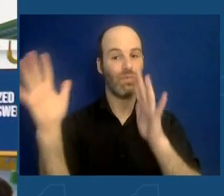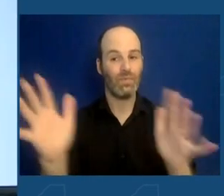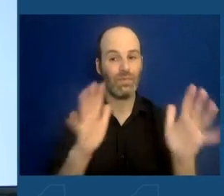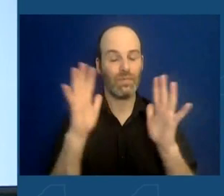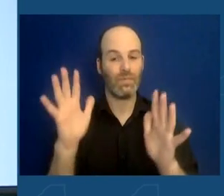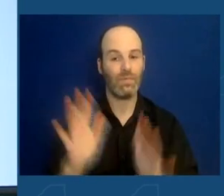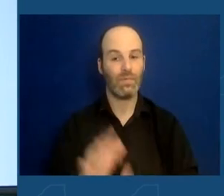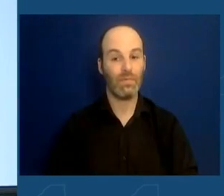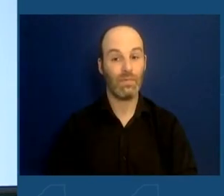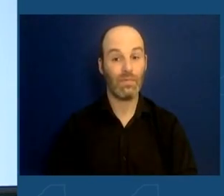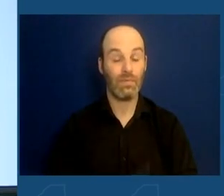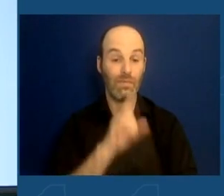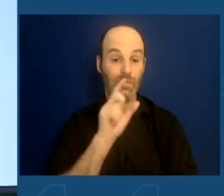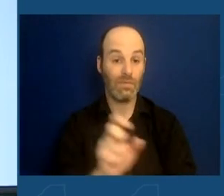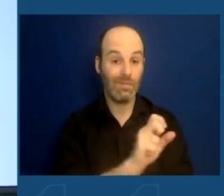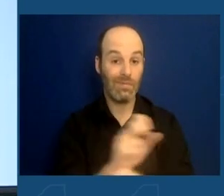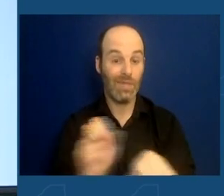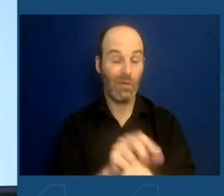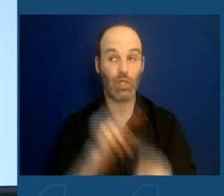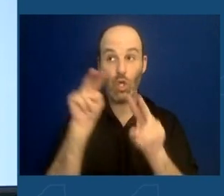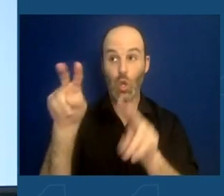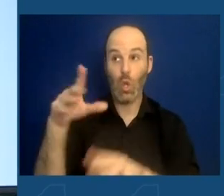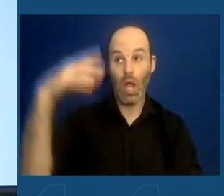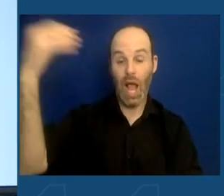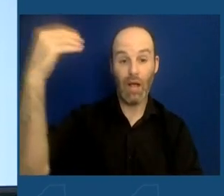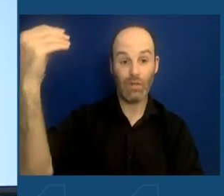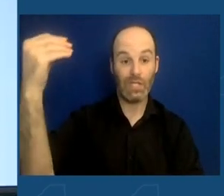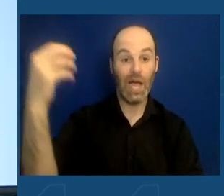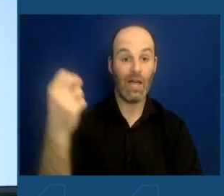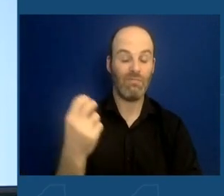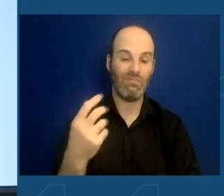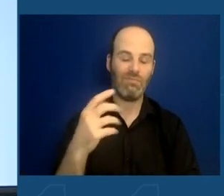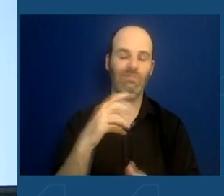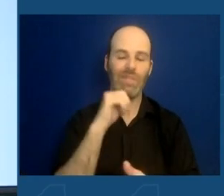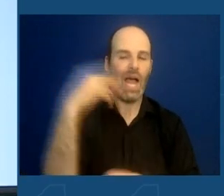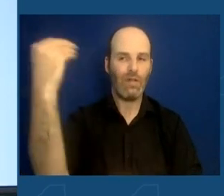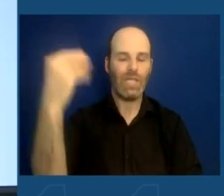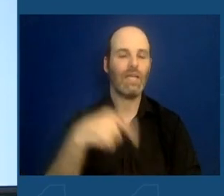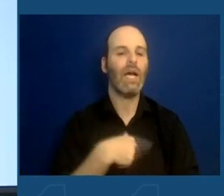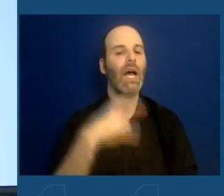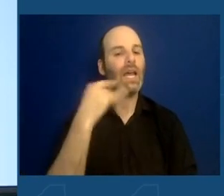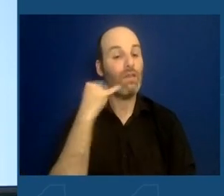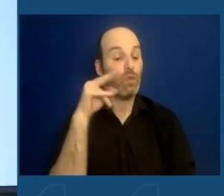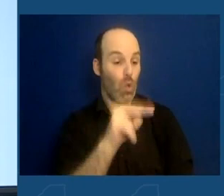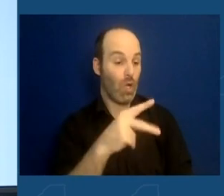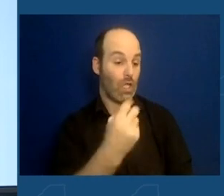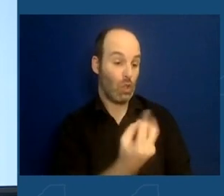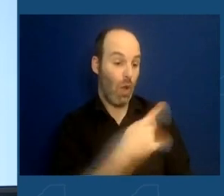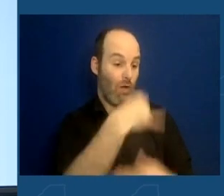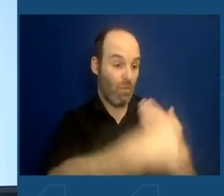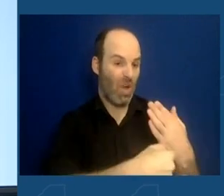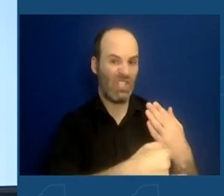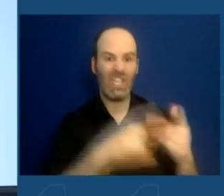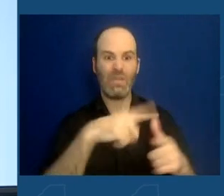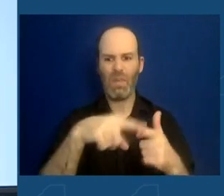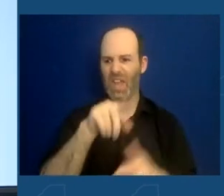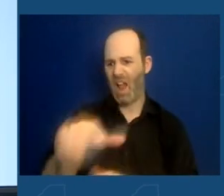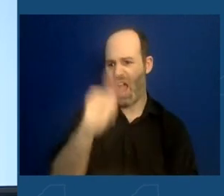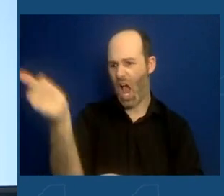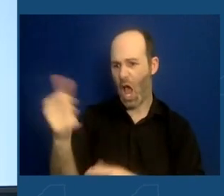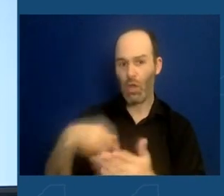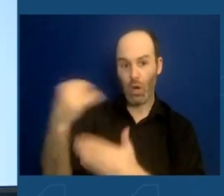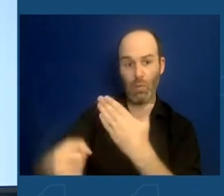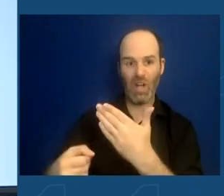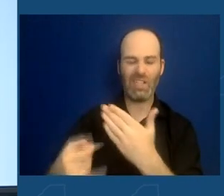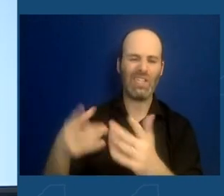and if you actually look outside the 12 projects that we've completed, and take what I call the spin-off projects